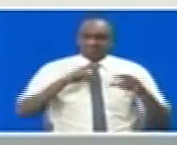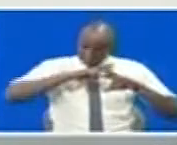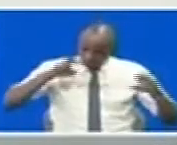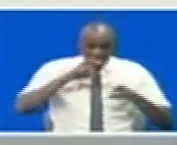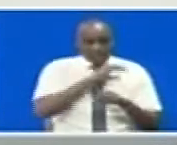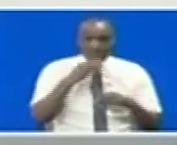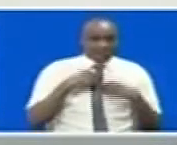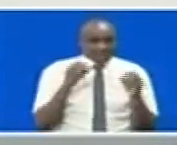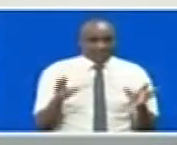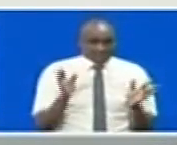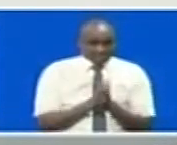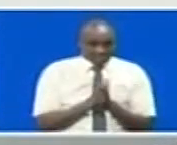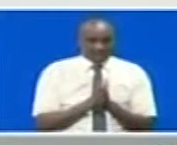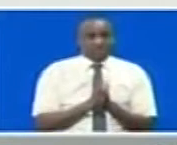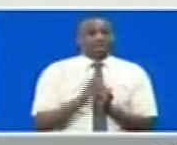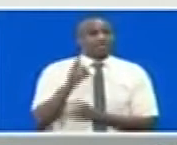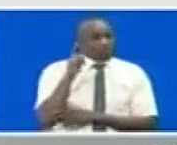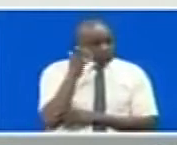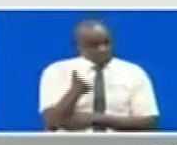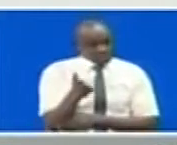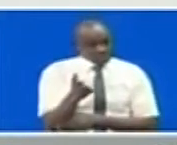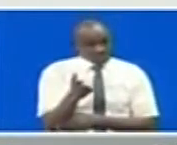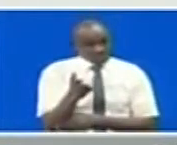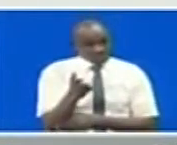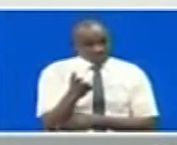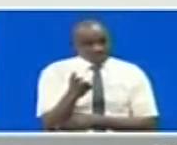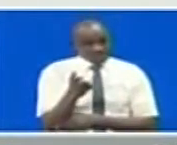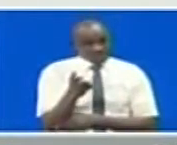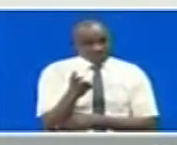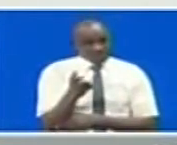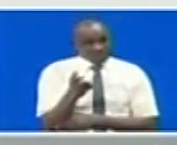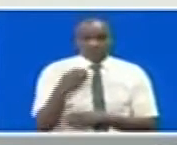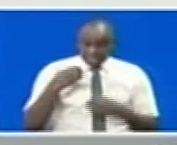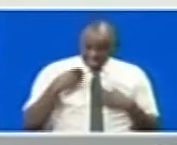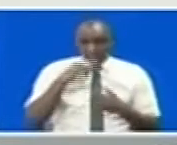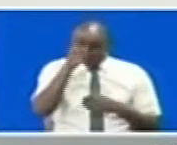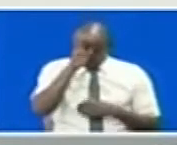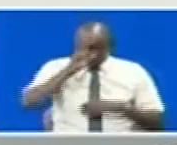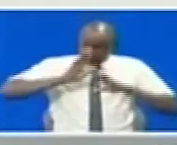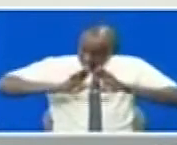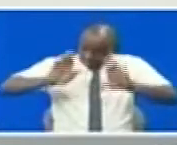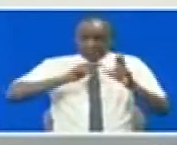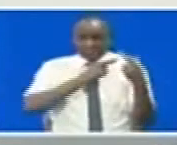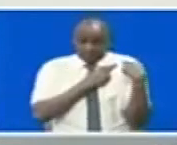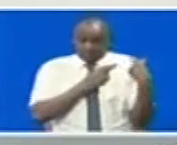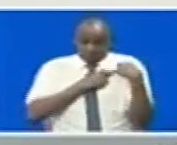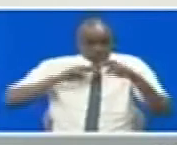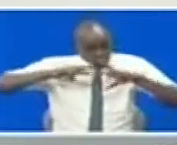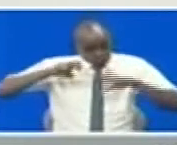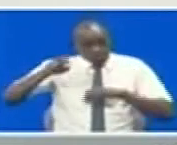powers under law are in the hands of the police, particularly the